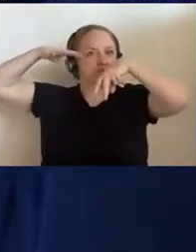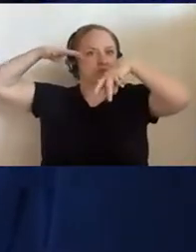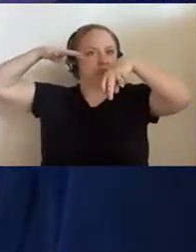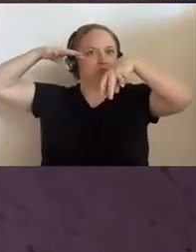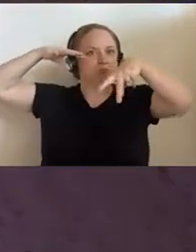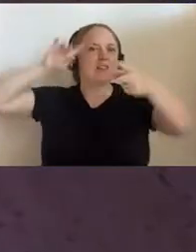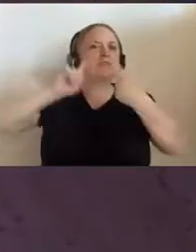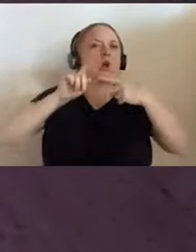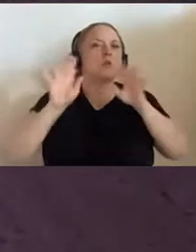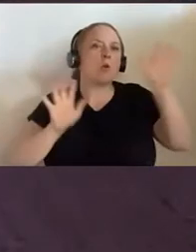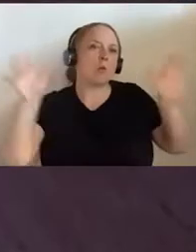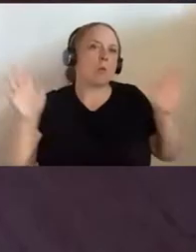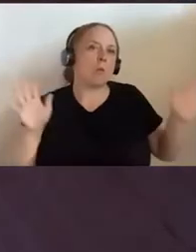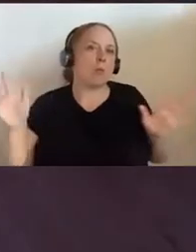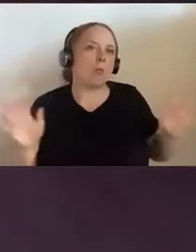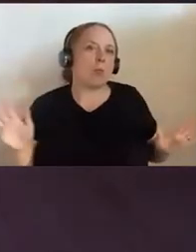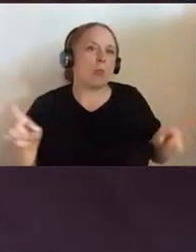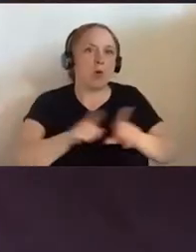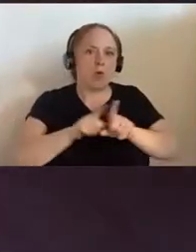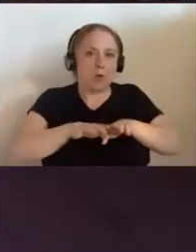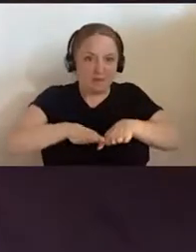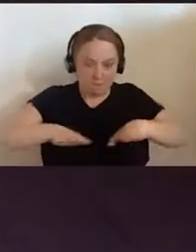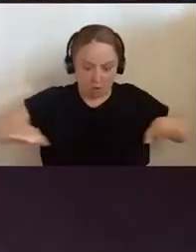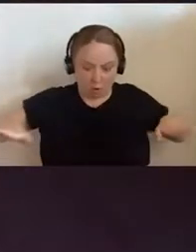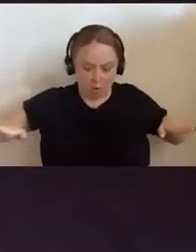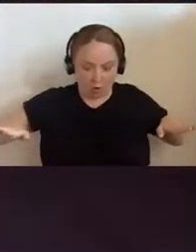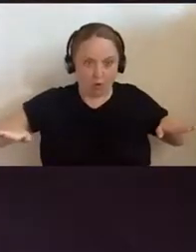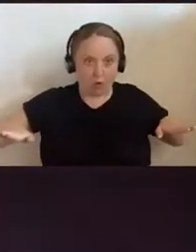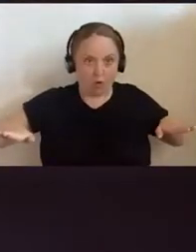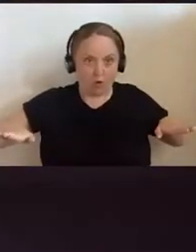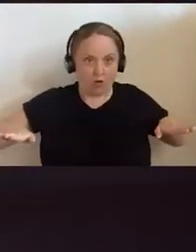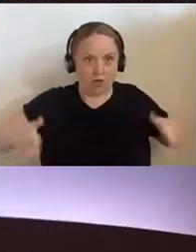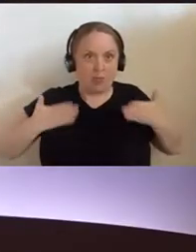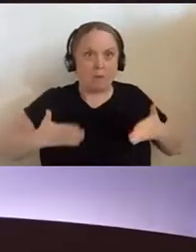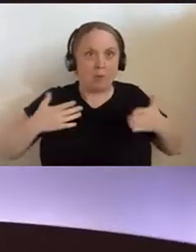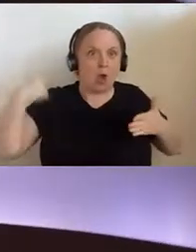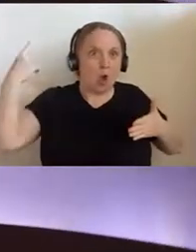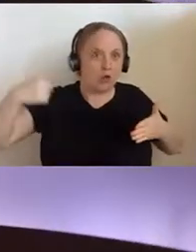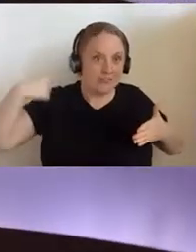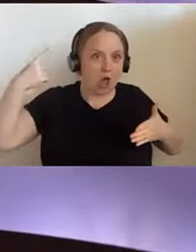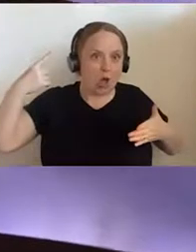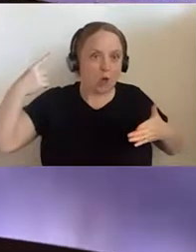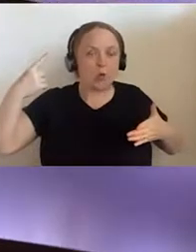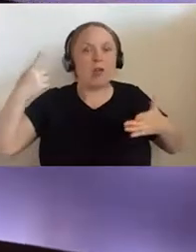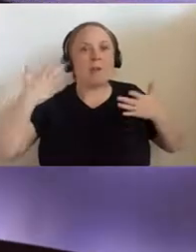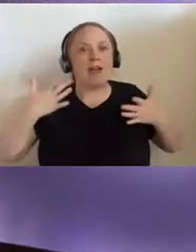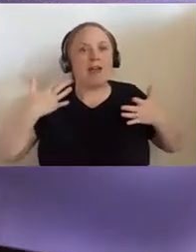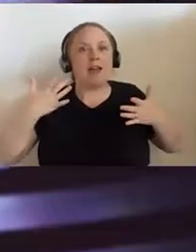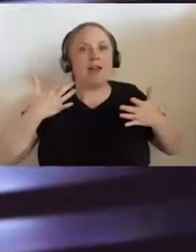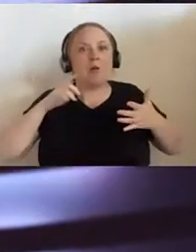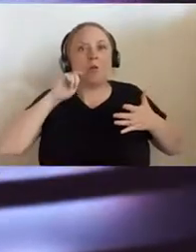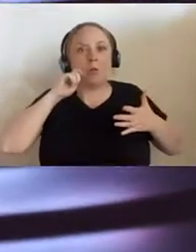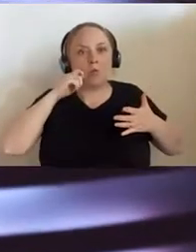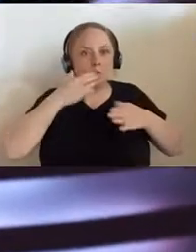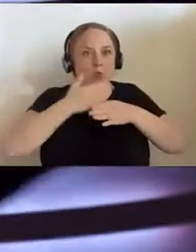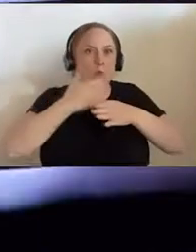floor, there are a series of transducers, which at the moment are just playing audio, but as it's an exhibition in progress, a work in